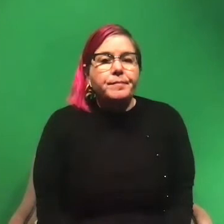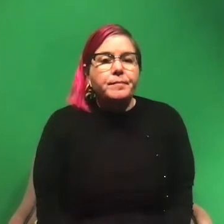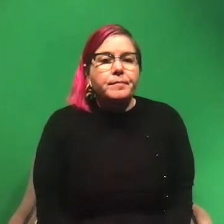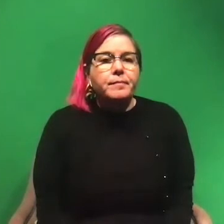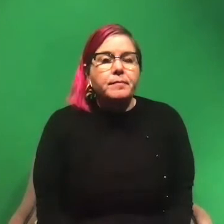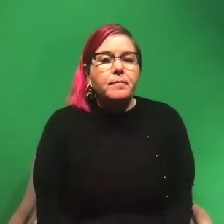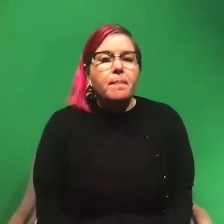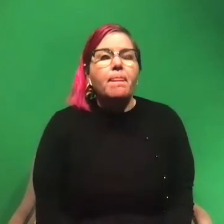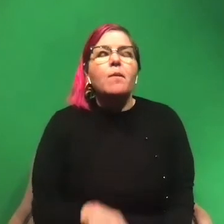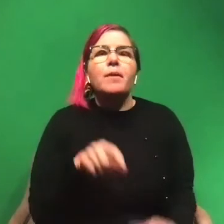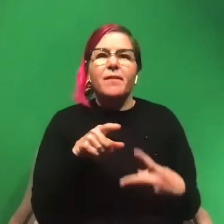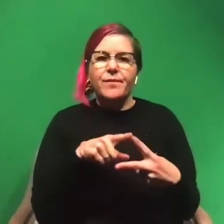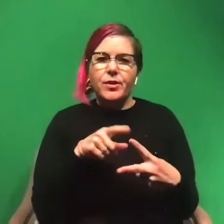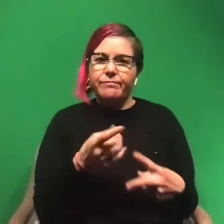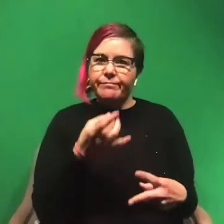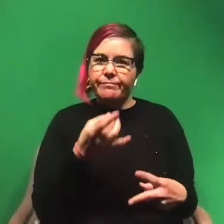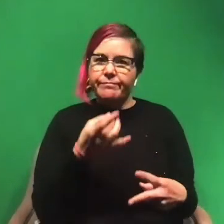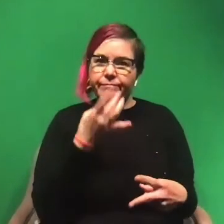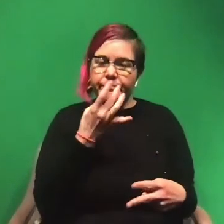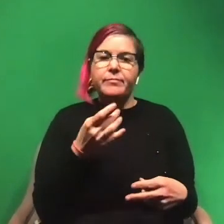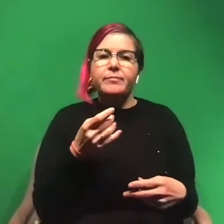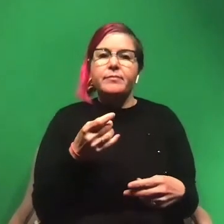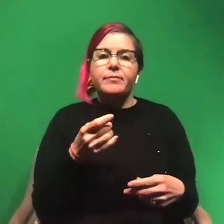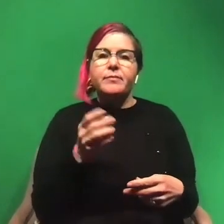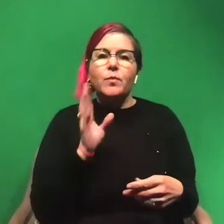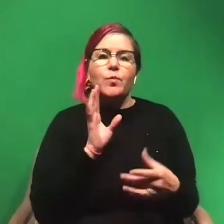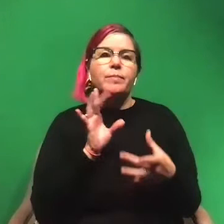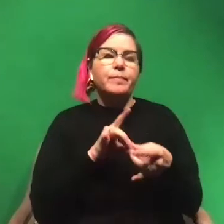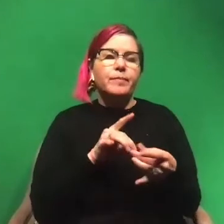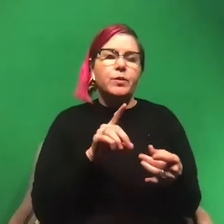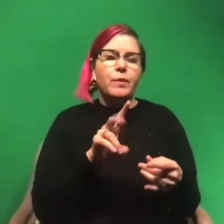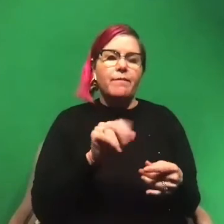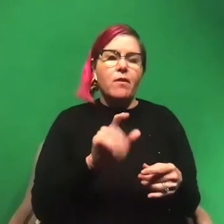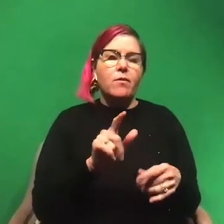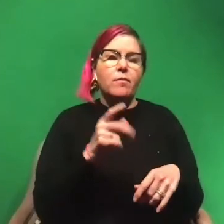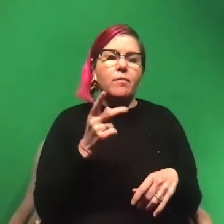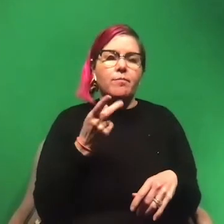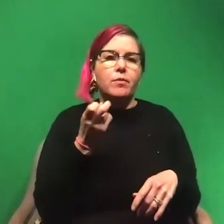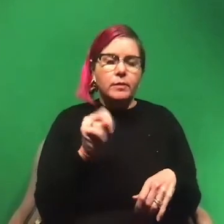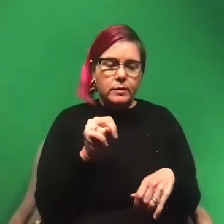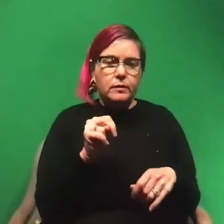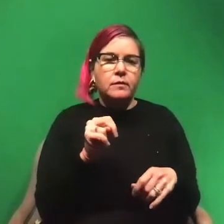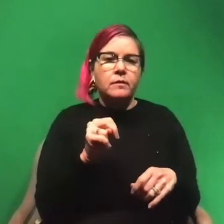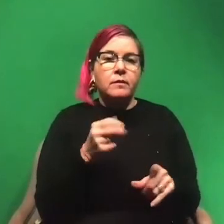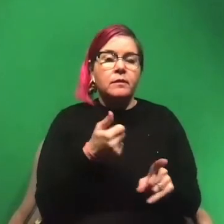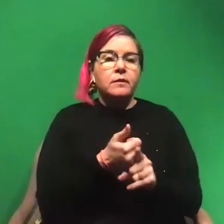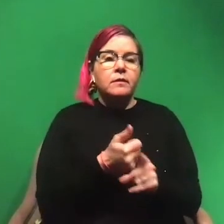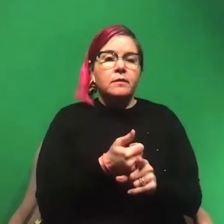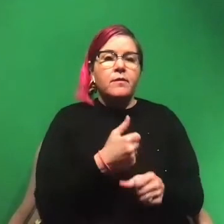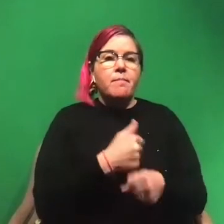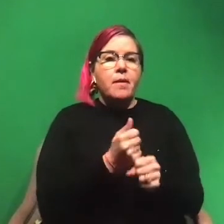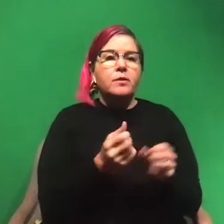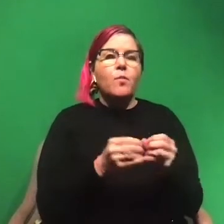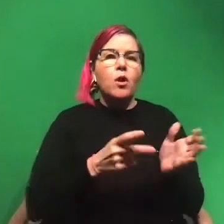that it's a drug that directly binds to the viral protein, in this case, the protein that makes more copies